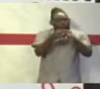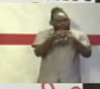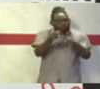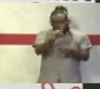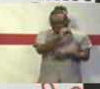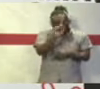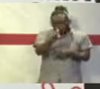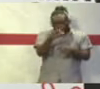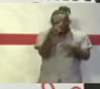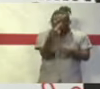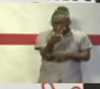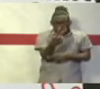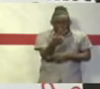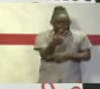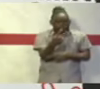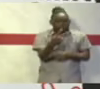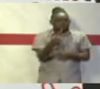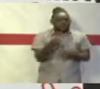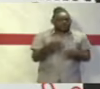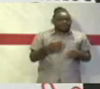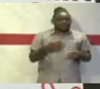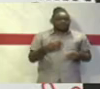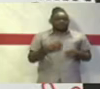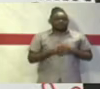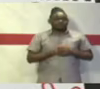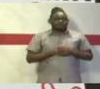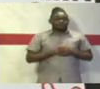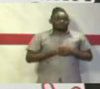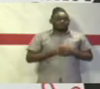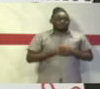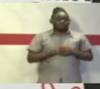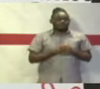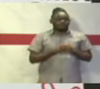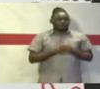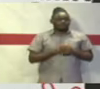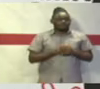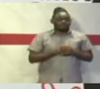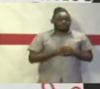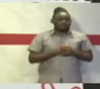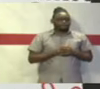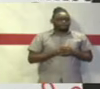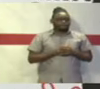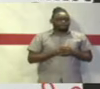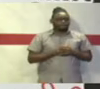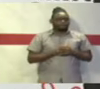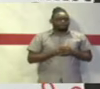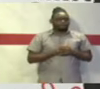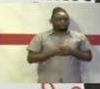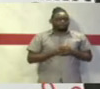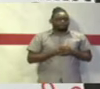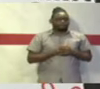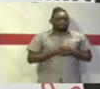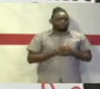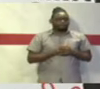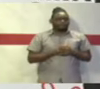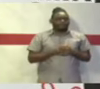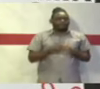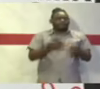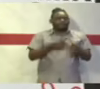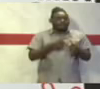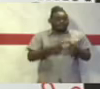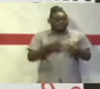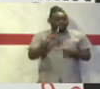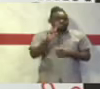your questions one right after the other to the relevant members of the panel. We will accommodate a second round